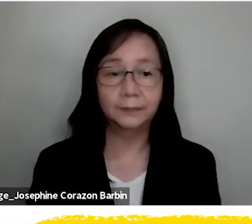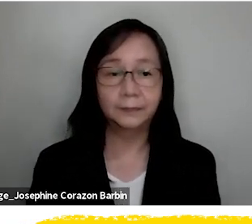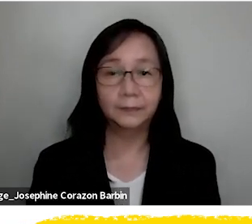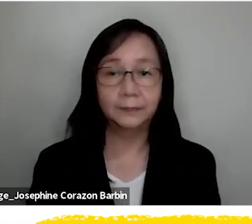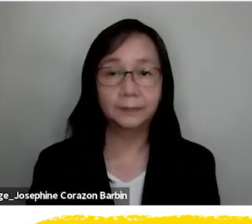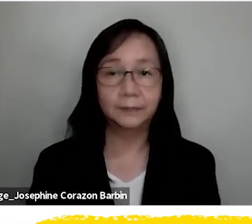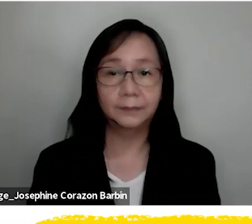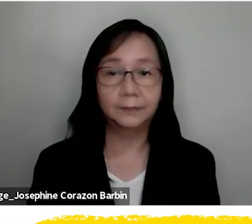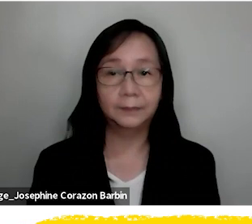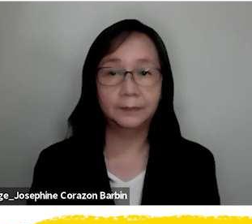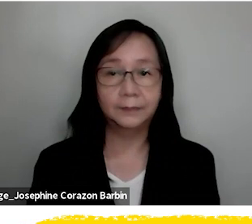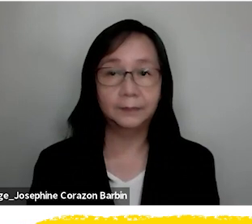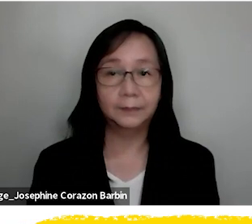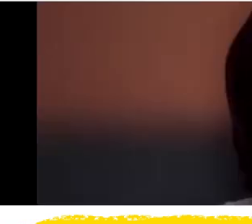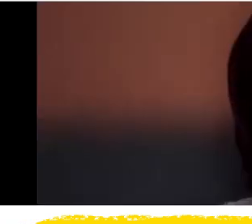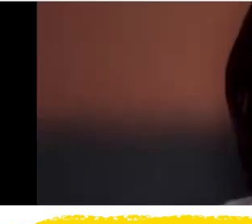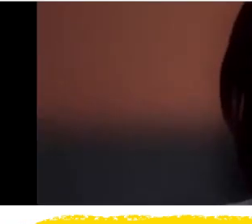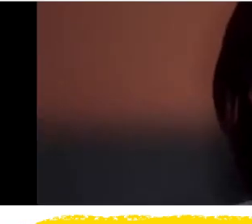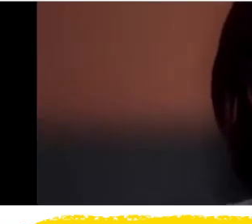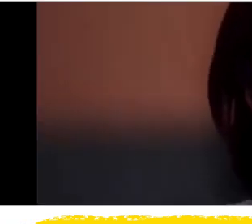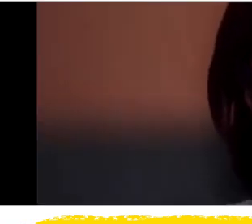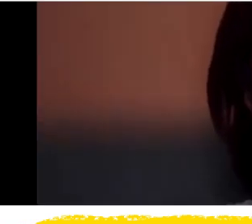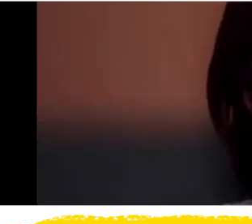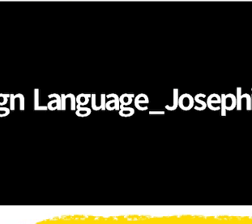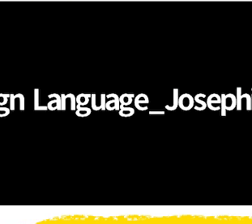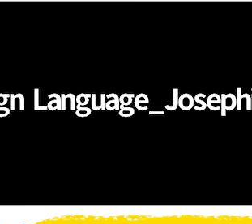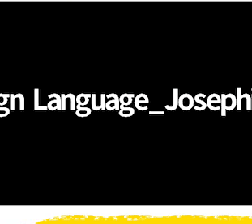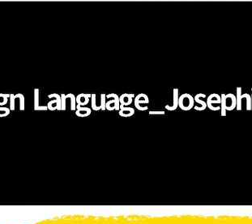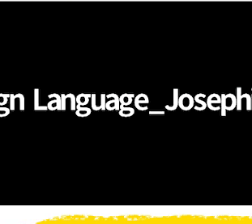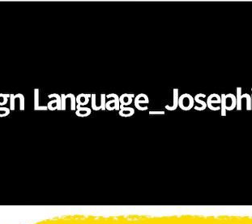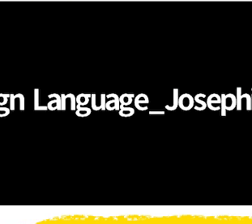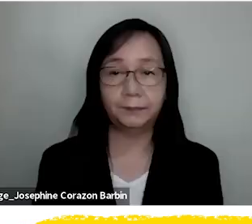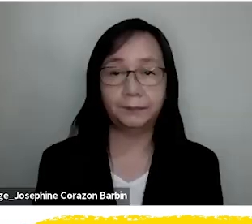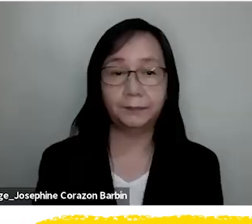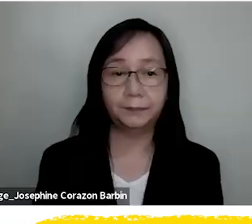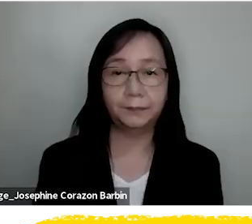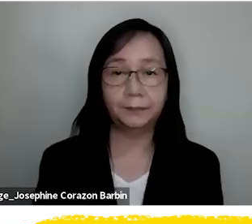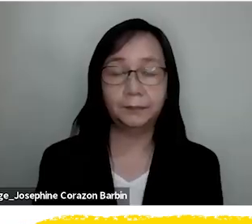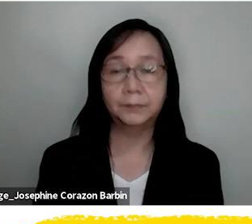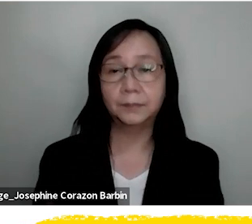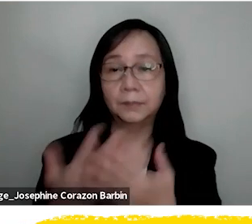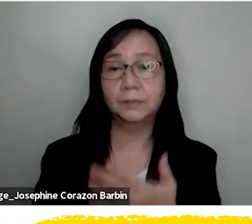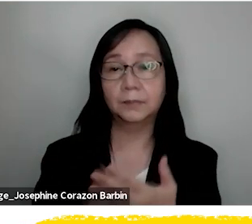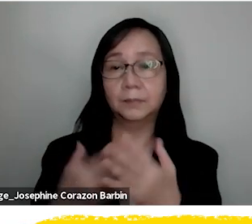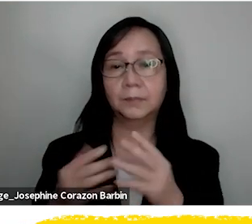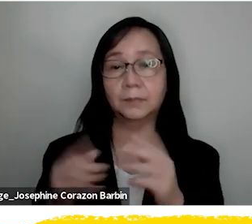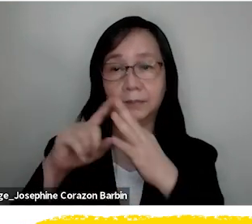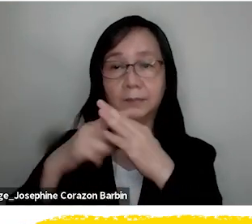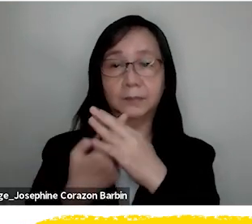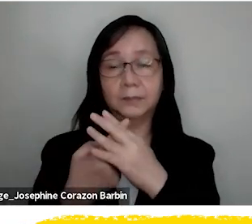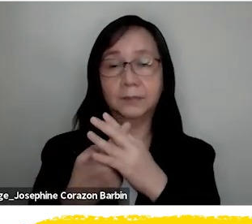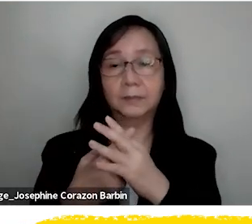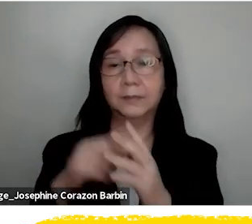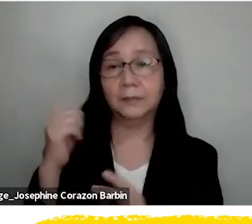now. Voila. So before going into the subject matter, just 2 words on